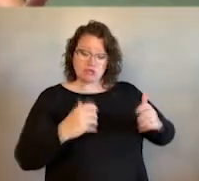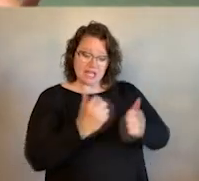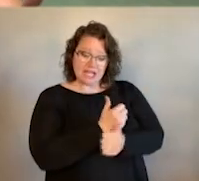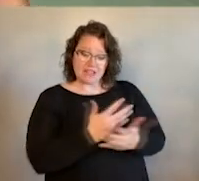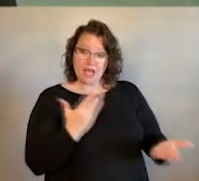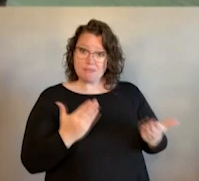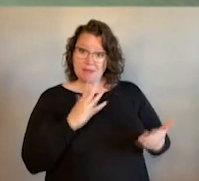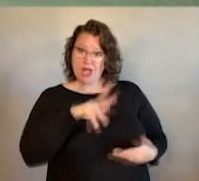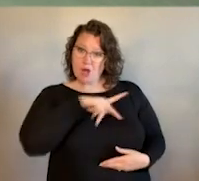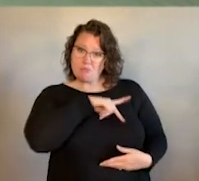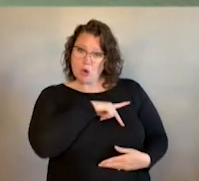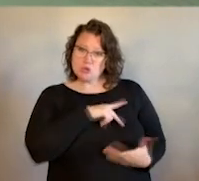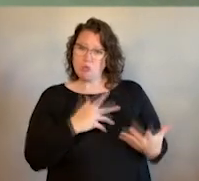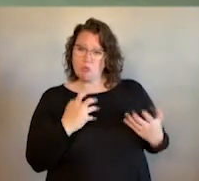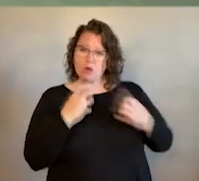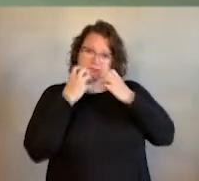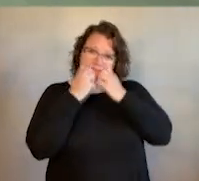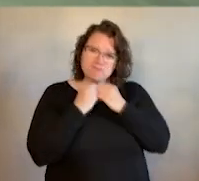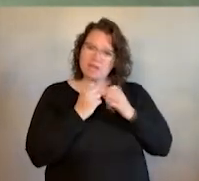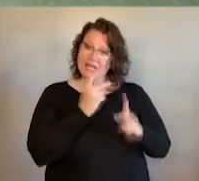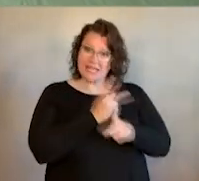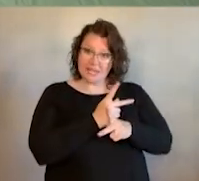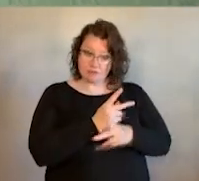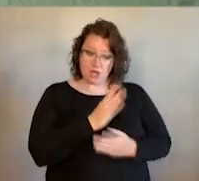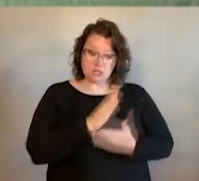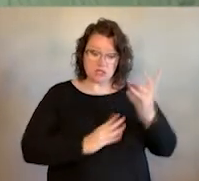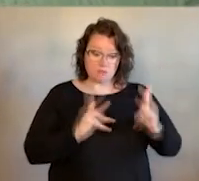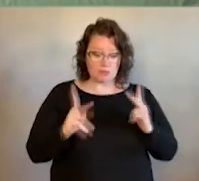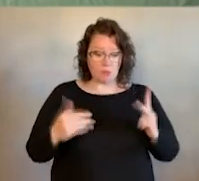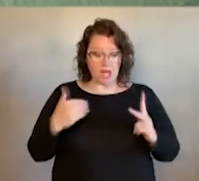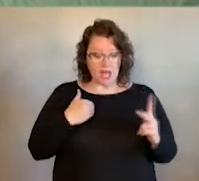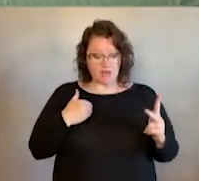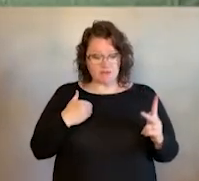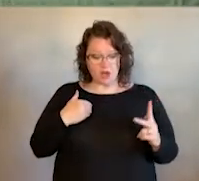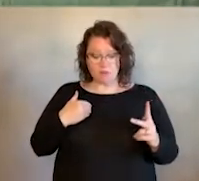that may be a personal effect that we want to keep with us. Some people have